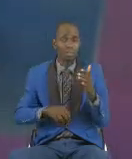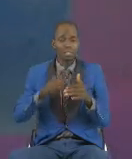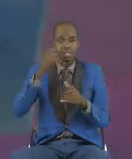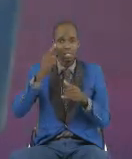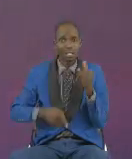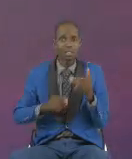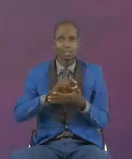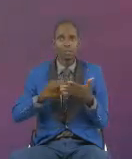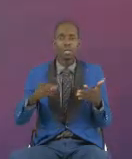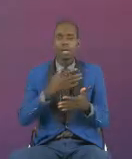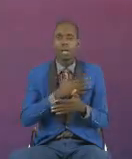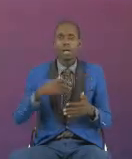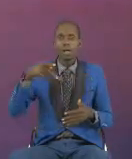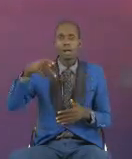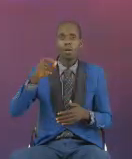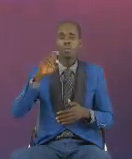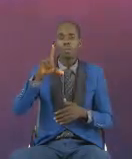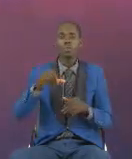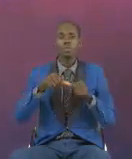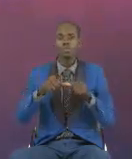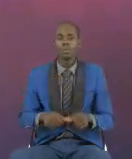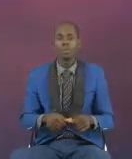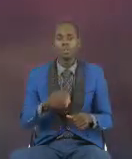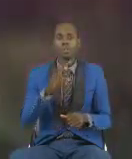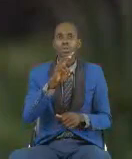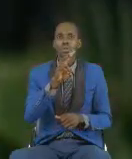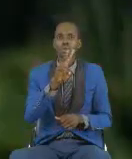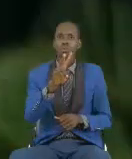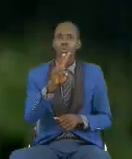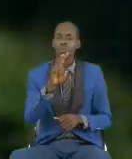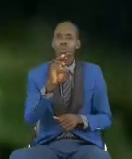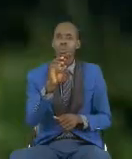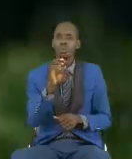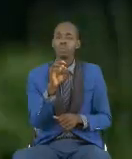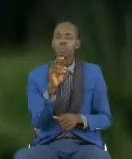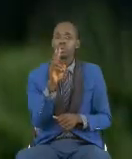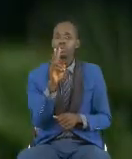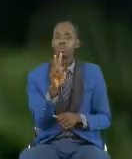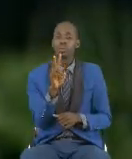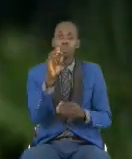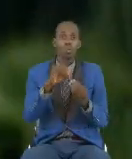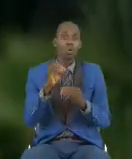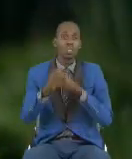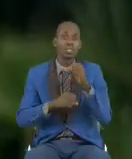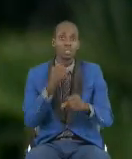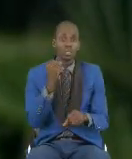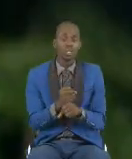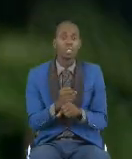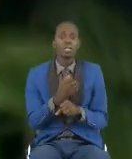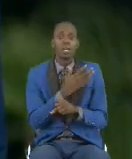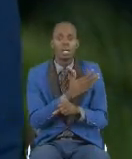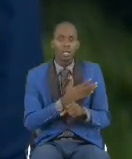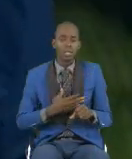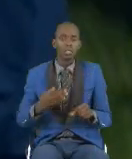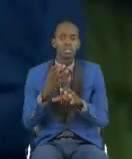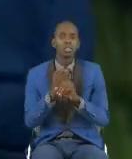Paul dwelt 2 whole years in his own hired house and received all that came unto him.